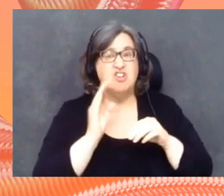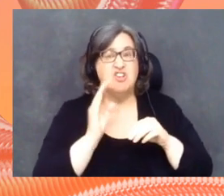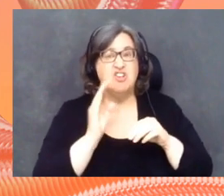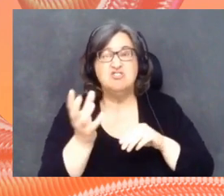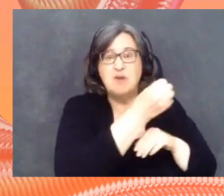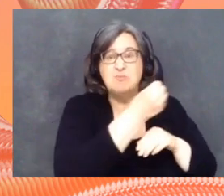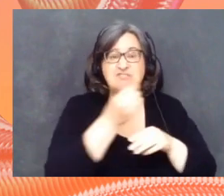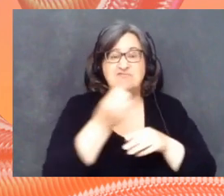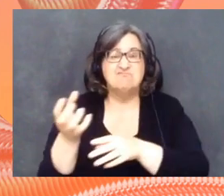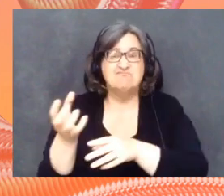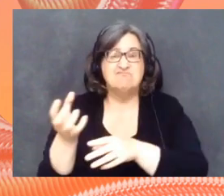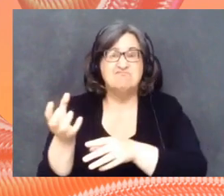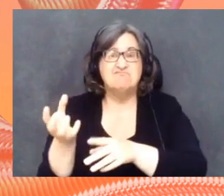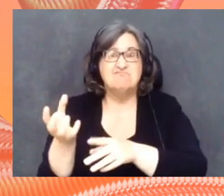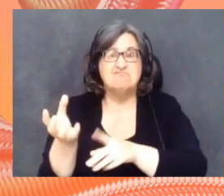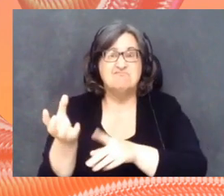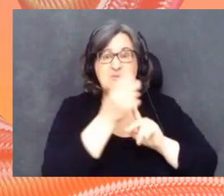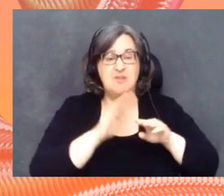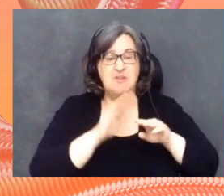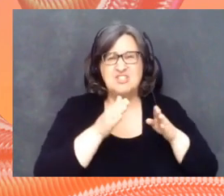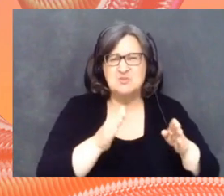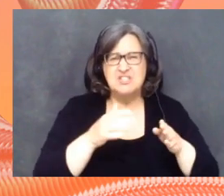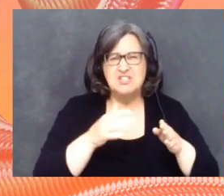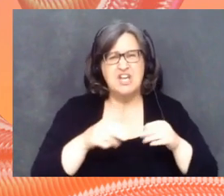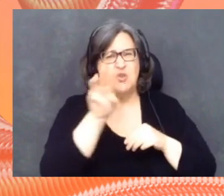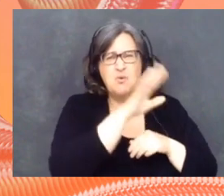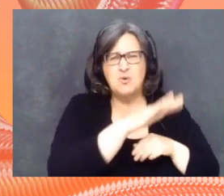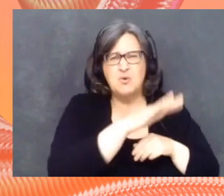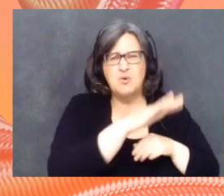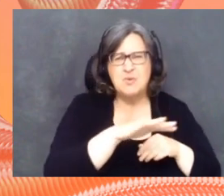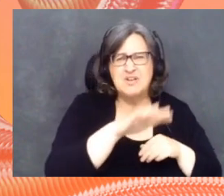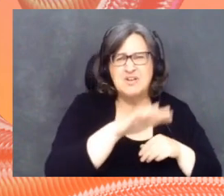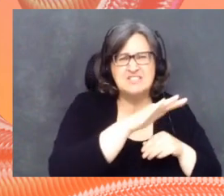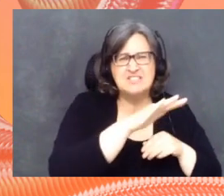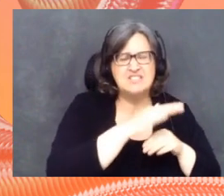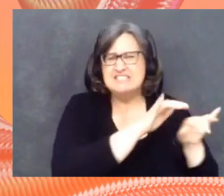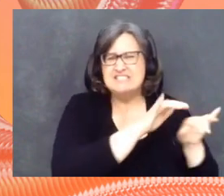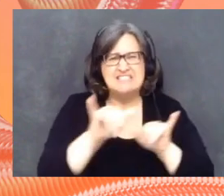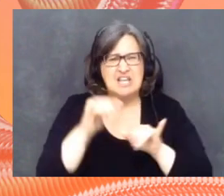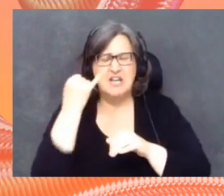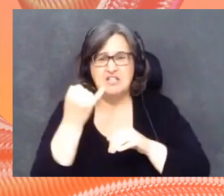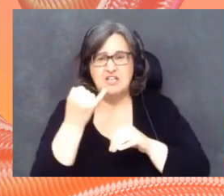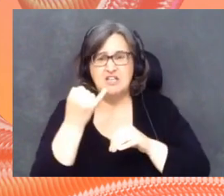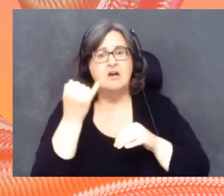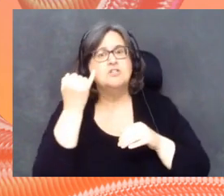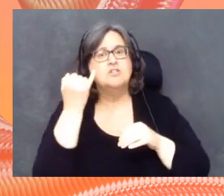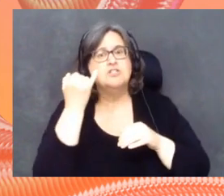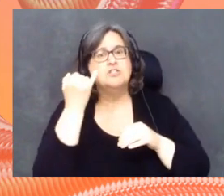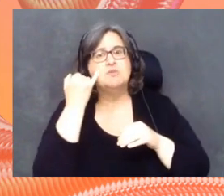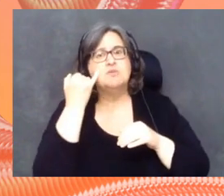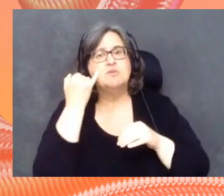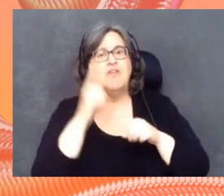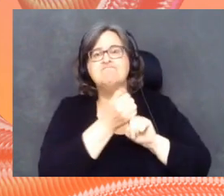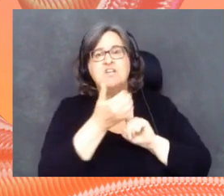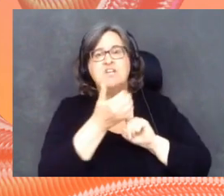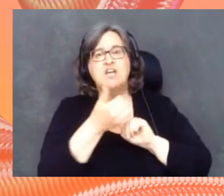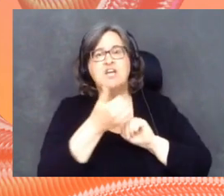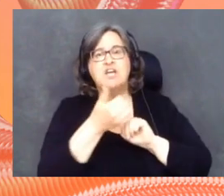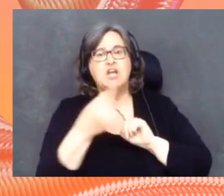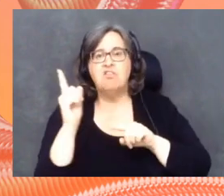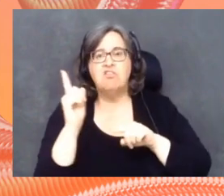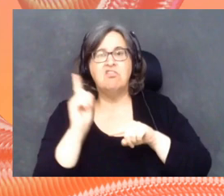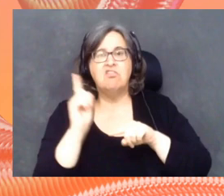was just thinking of like, what would it look like if they couldn't take any of us, right? That they couldn't take any of us,